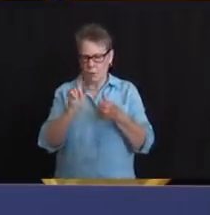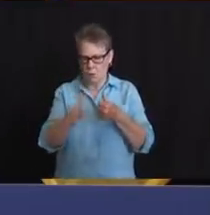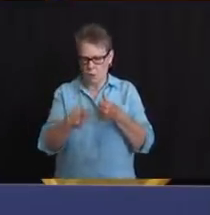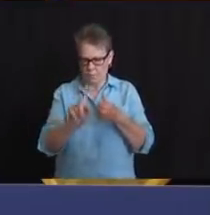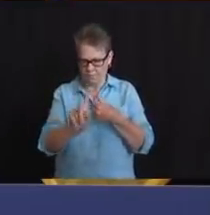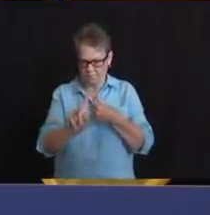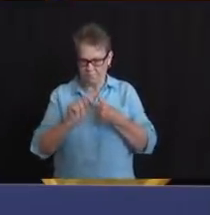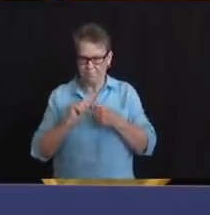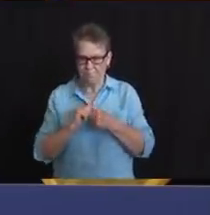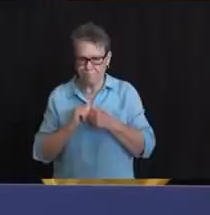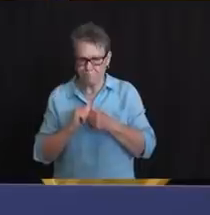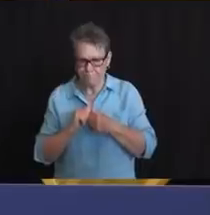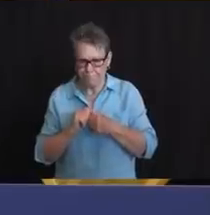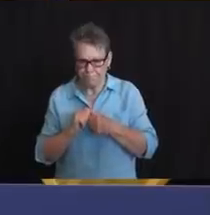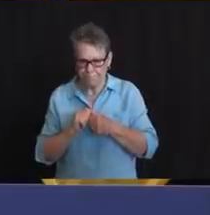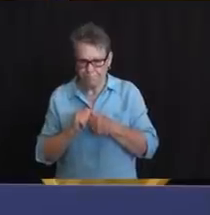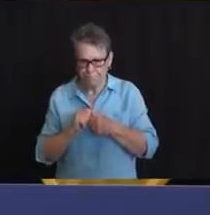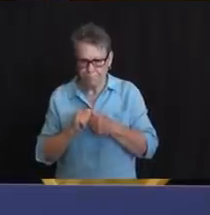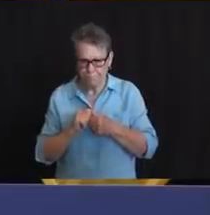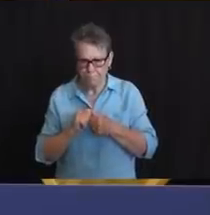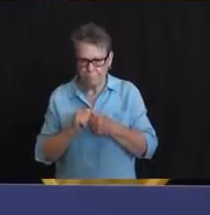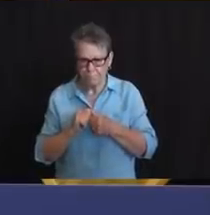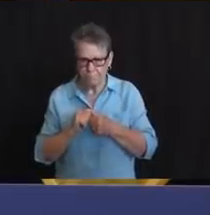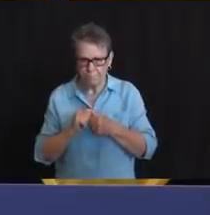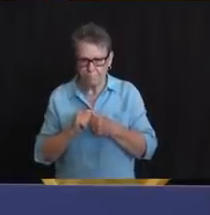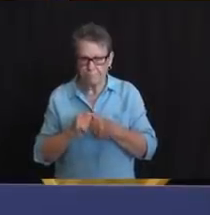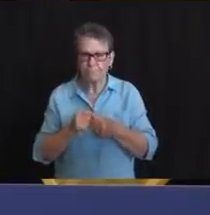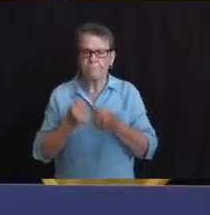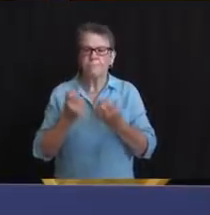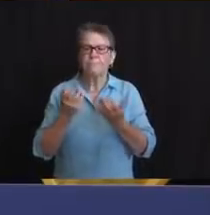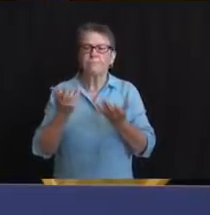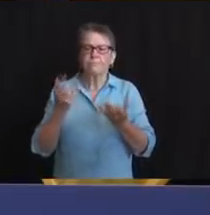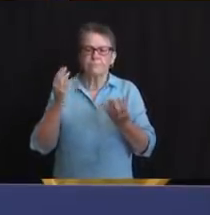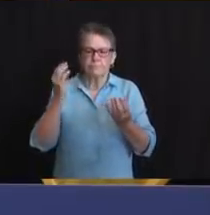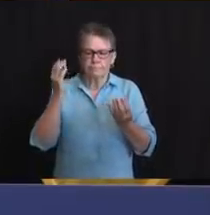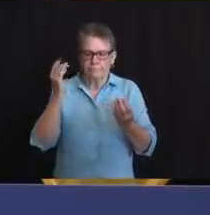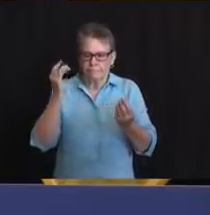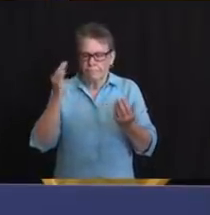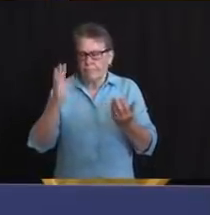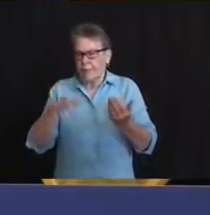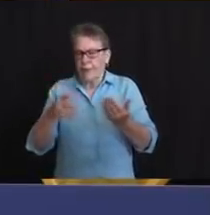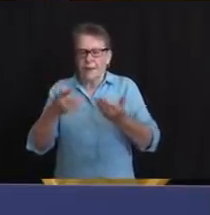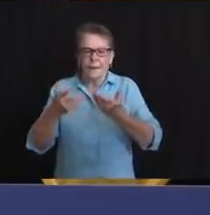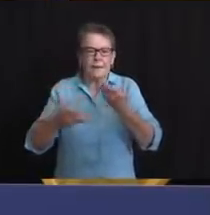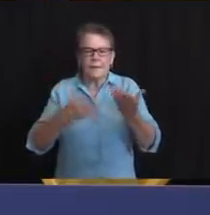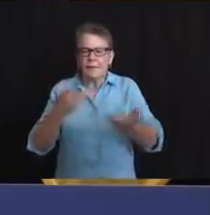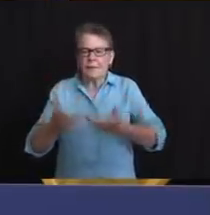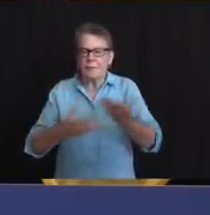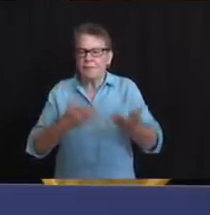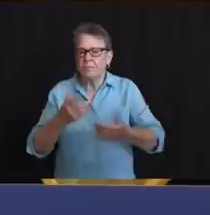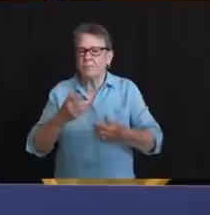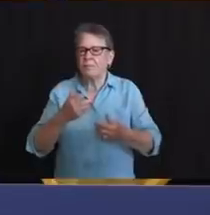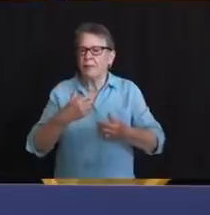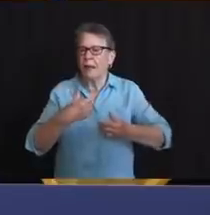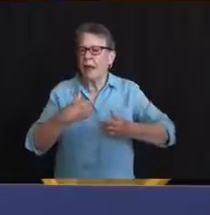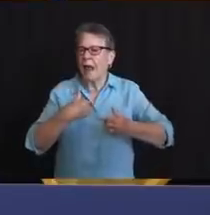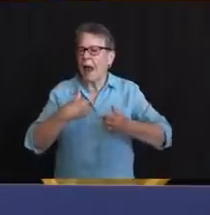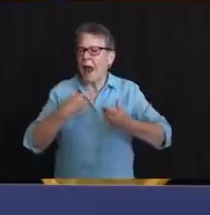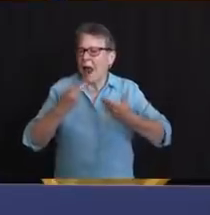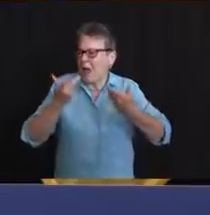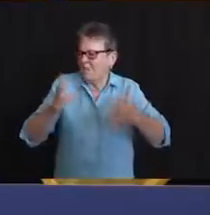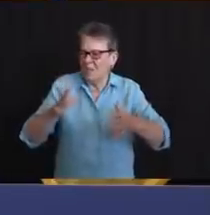question. These are all good questions. So the first one, let me say something which I did say in my remarks, but I want to